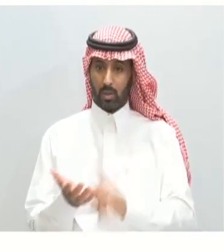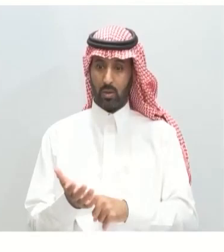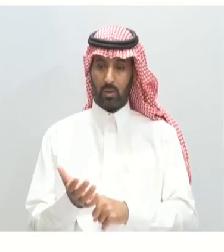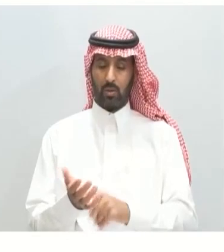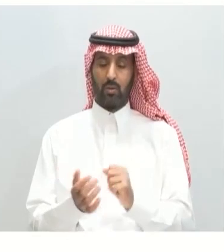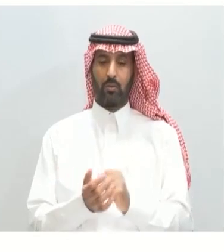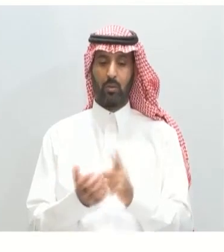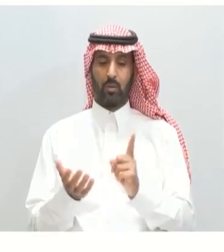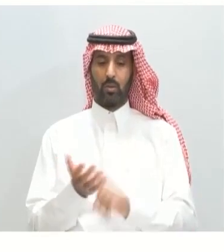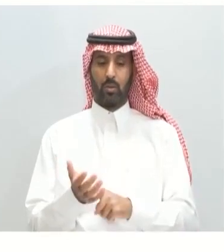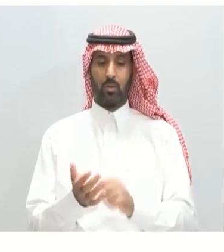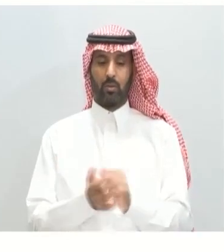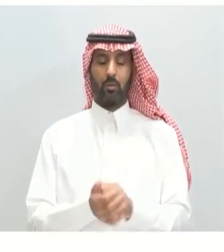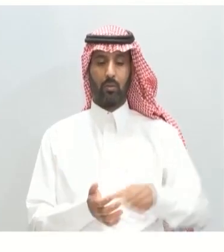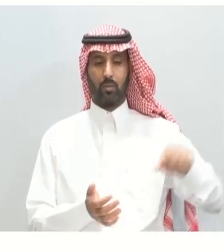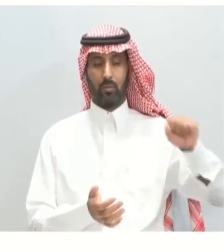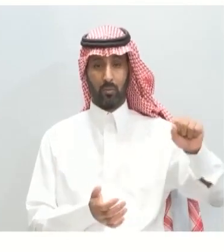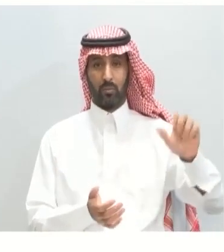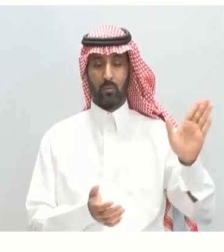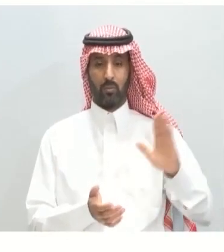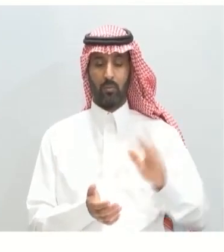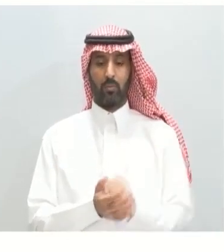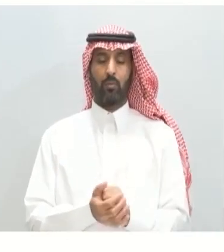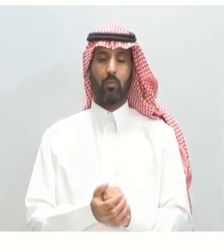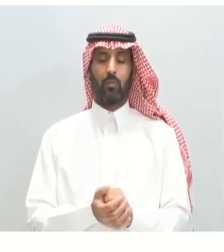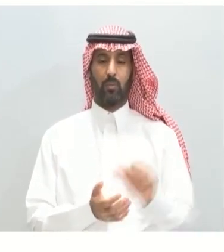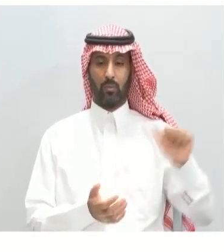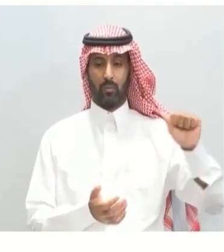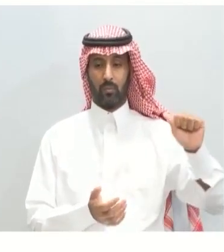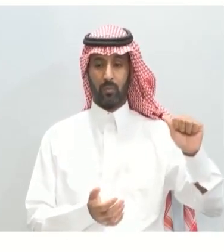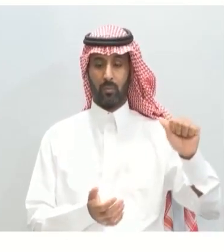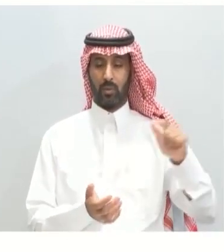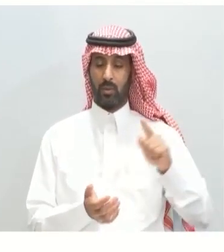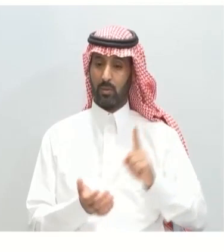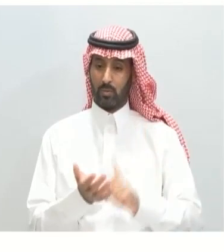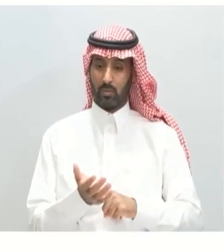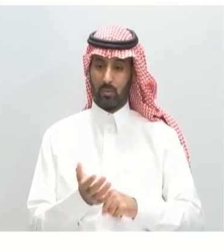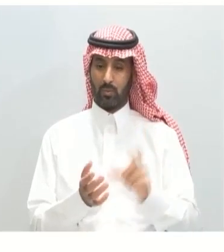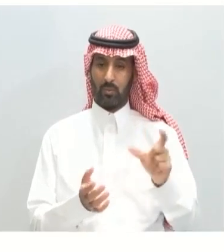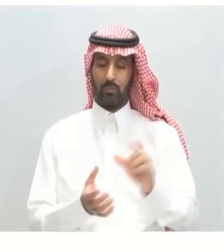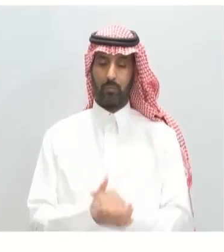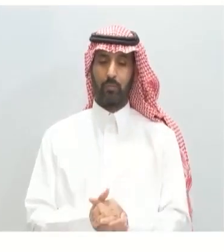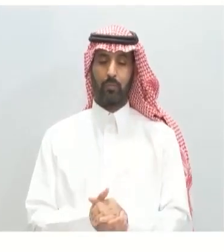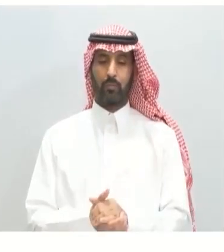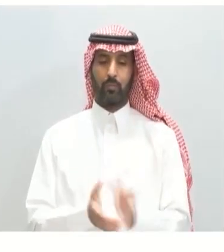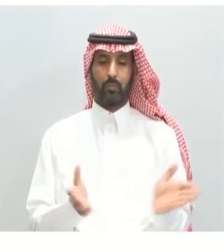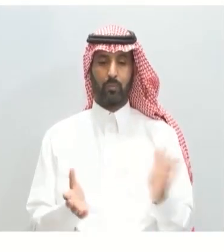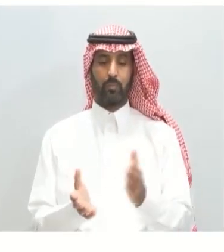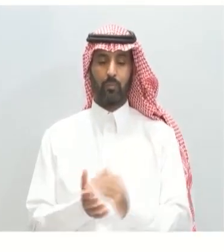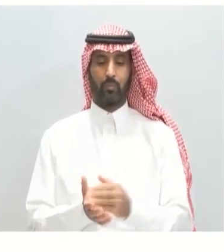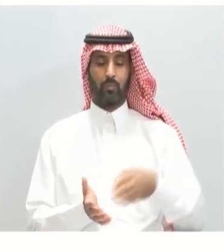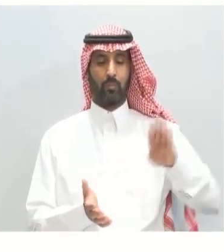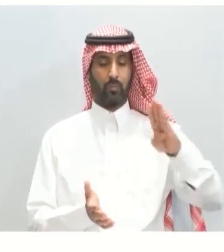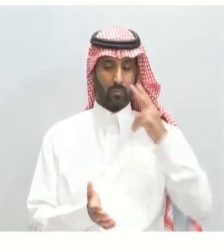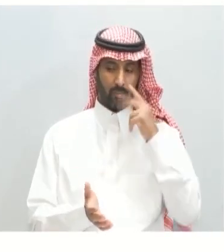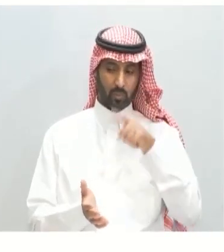not false. When something is genuine, it means that it is real, not false. Be here,